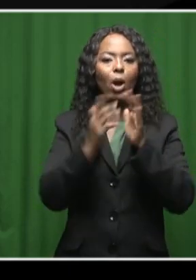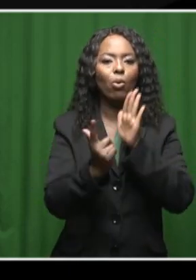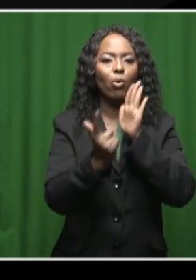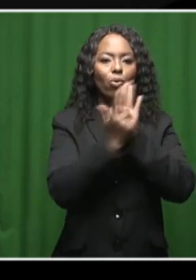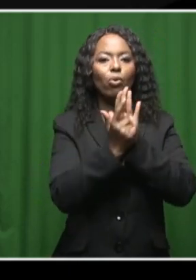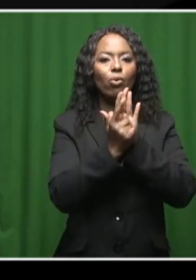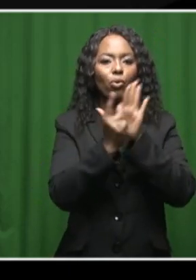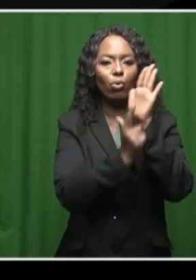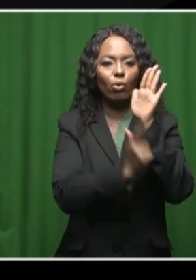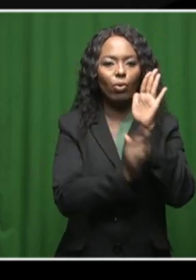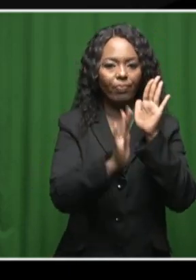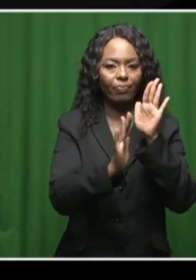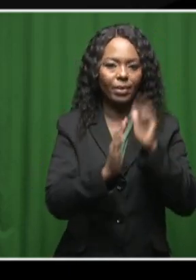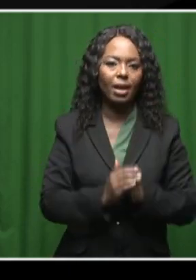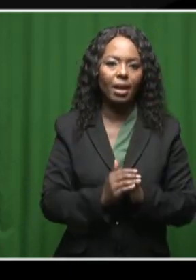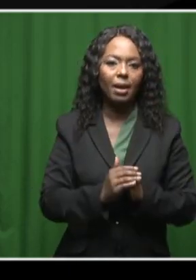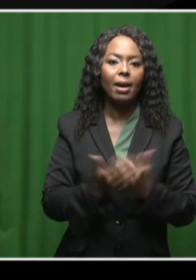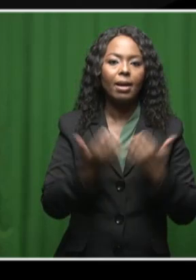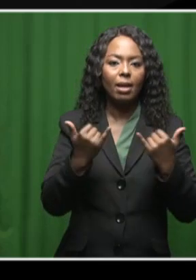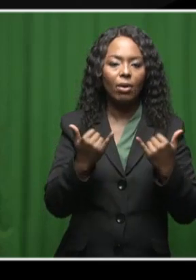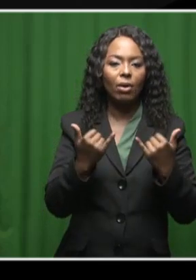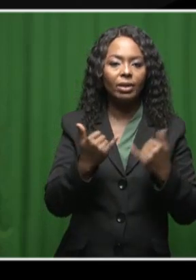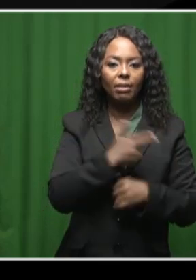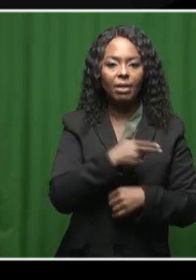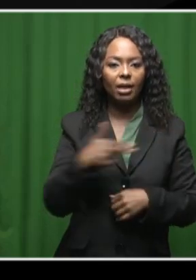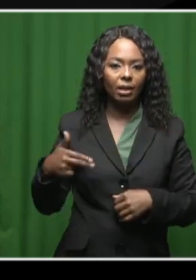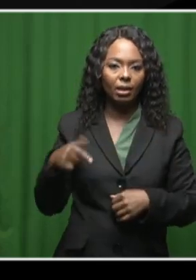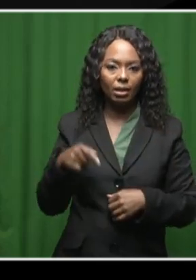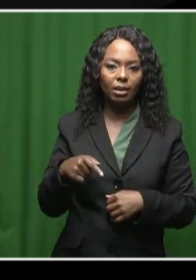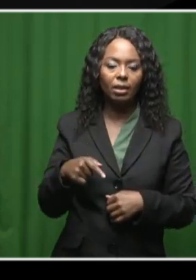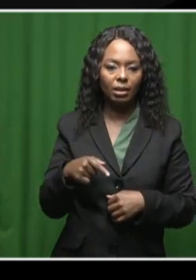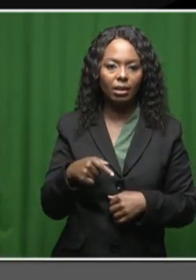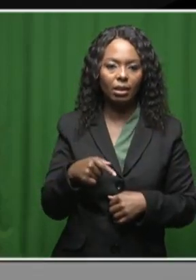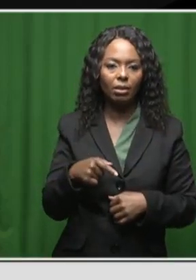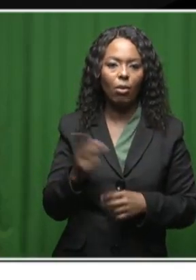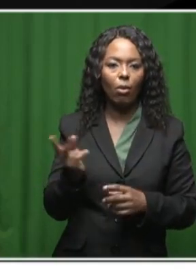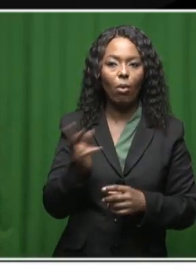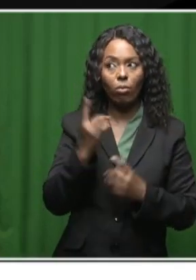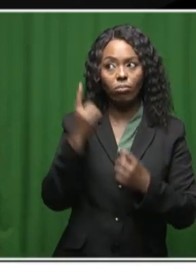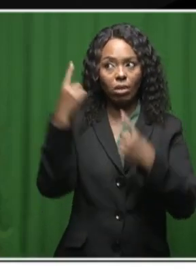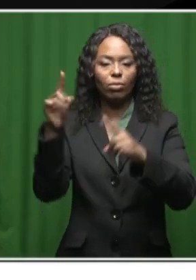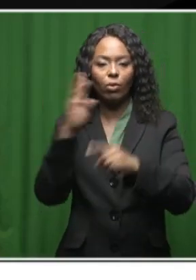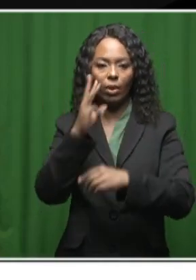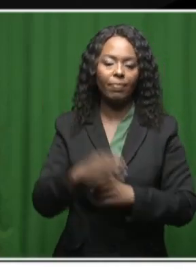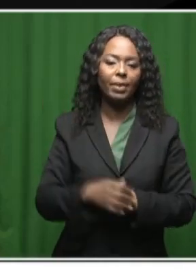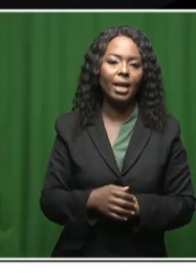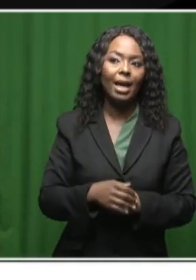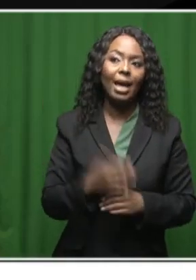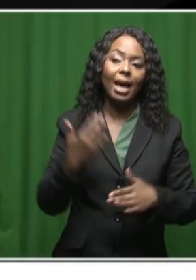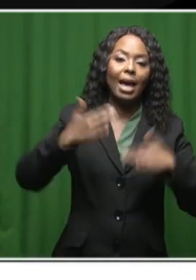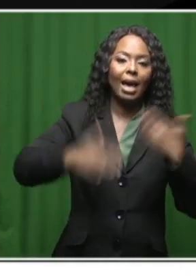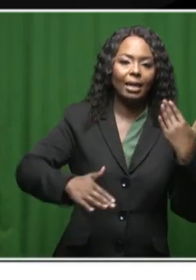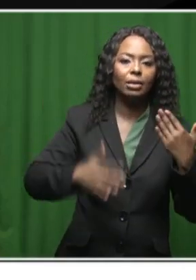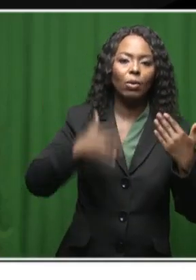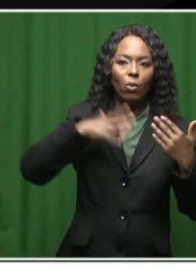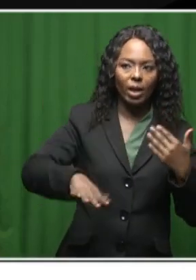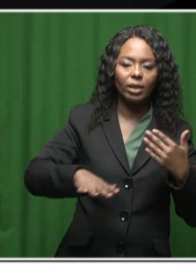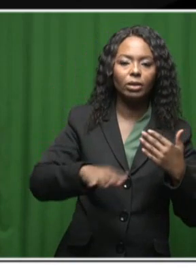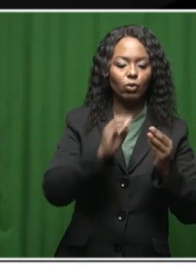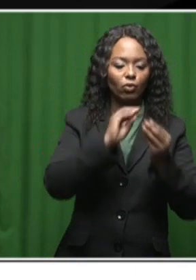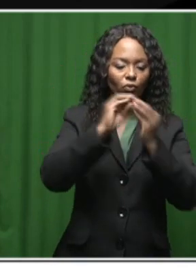members of Parliament, I think going into all these processes, in the end, would want to